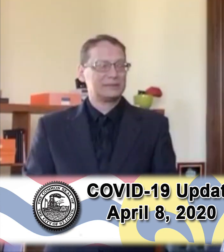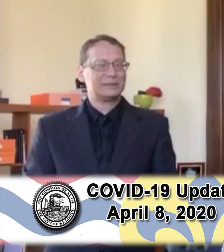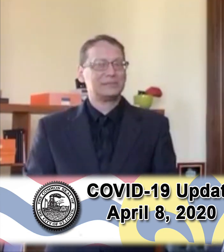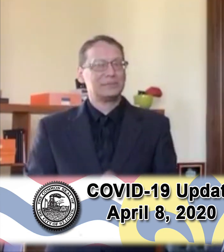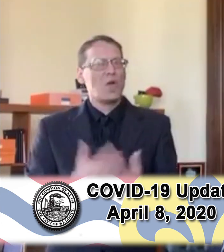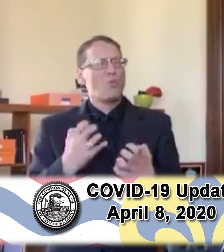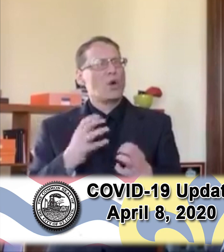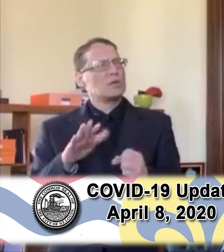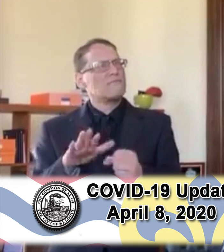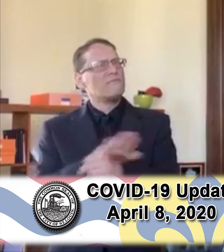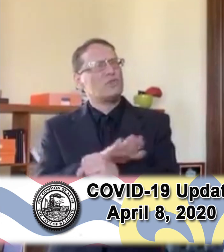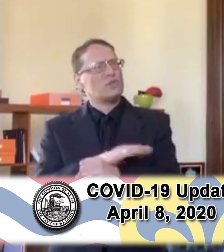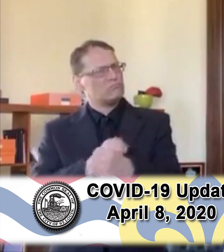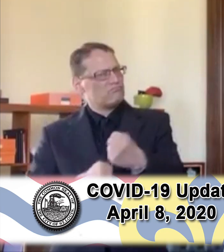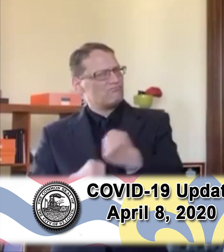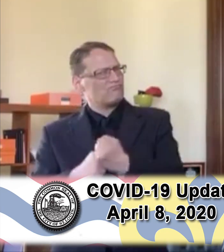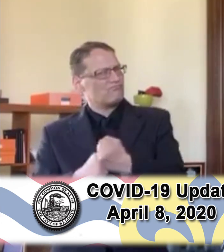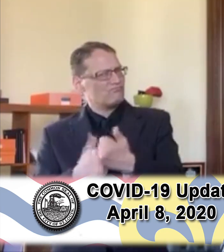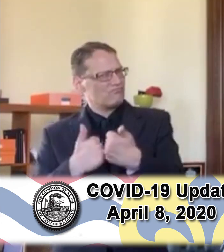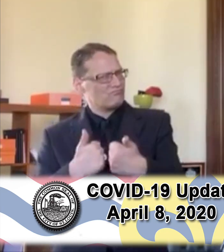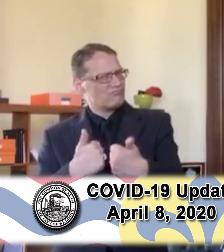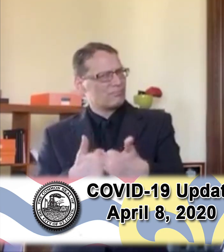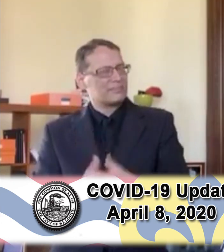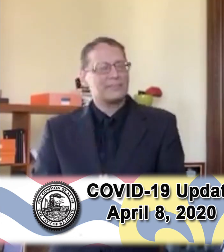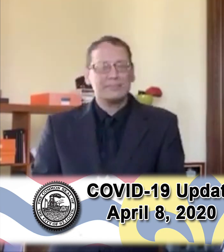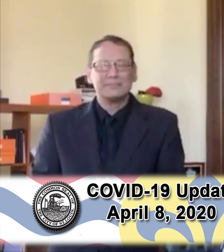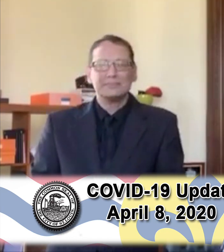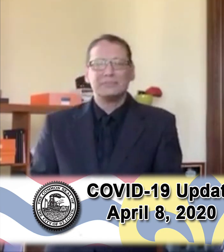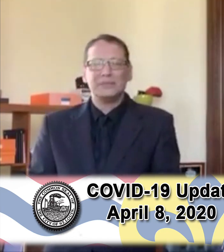just give my full endorsement to that. The